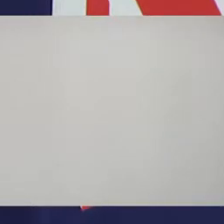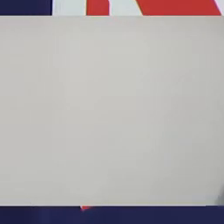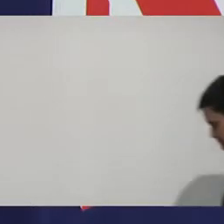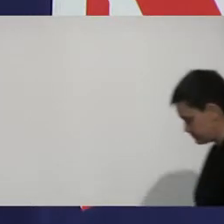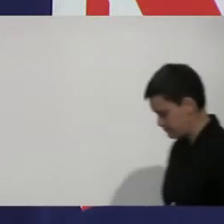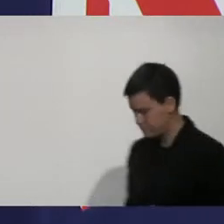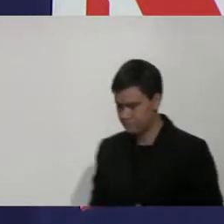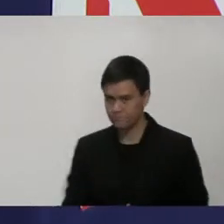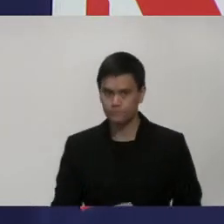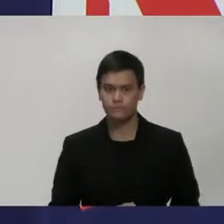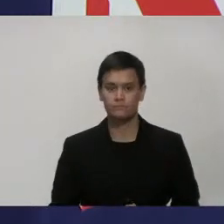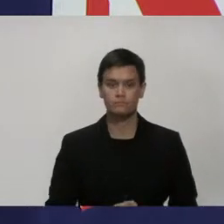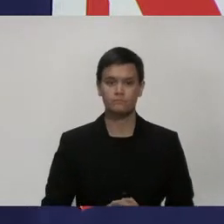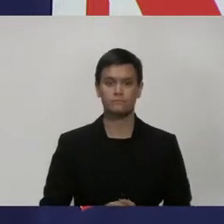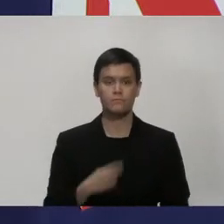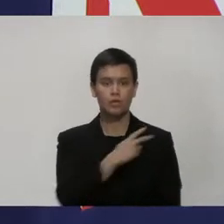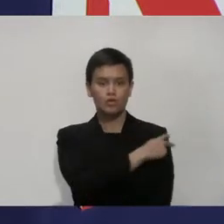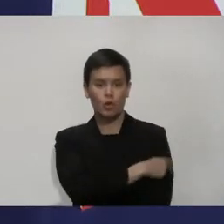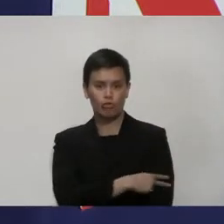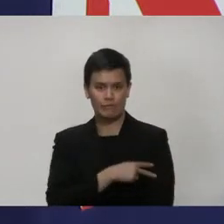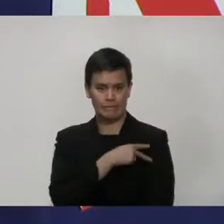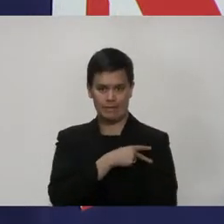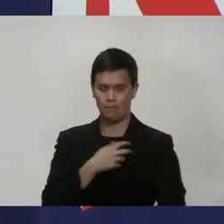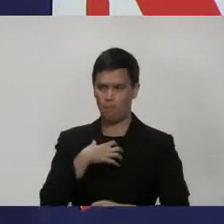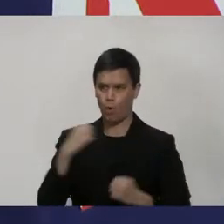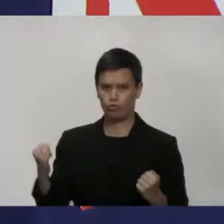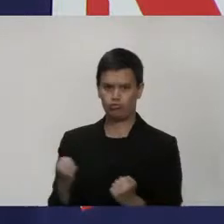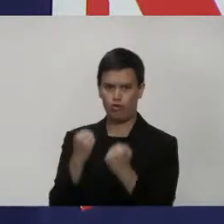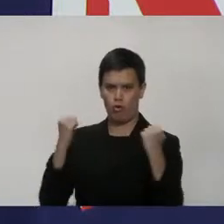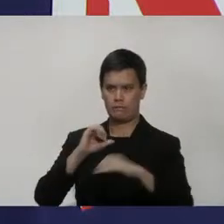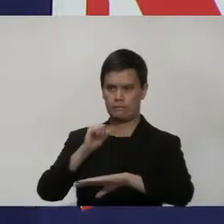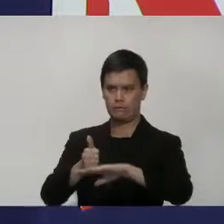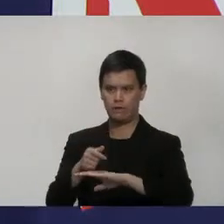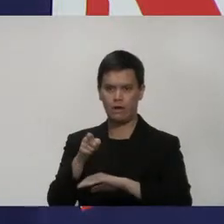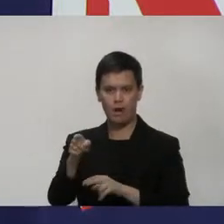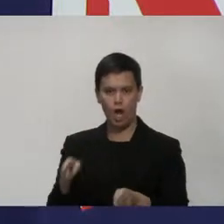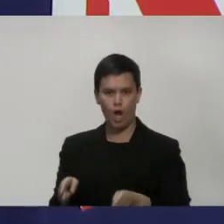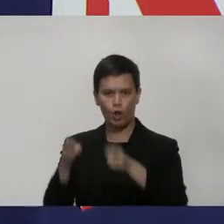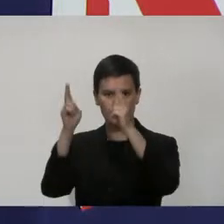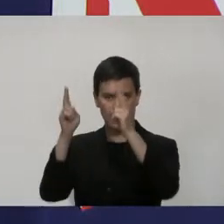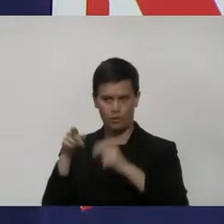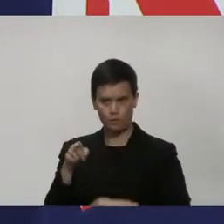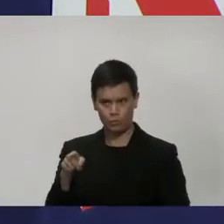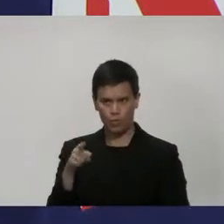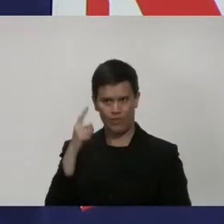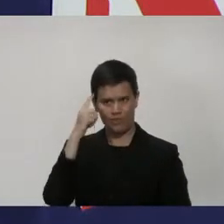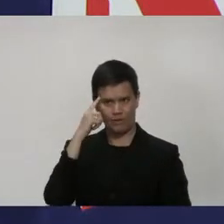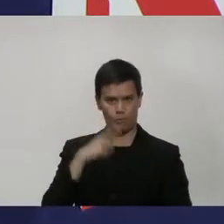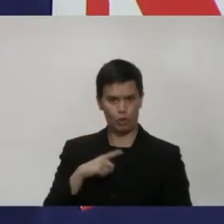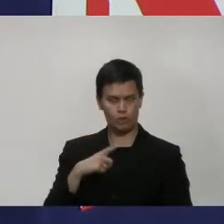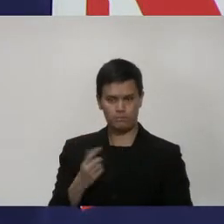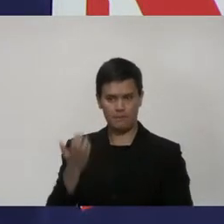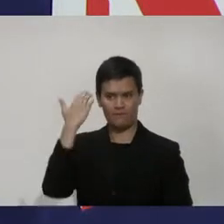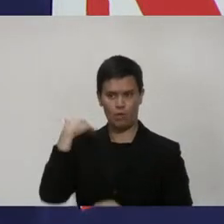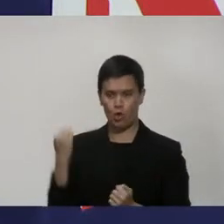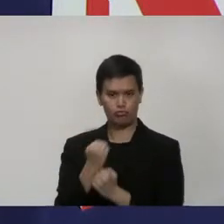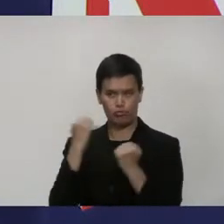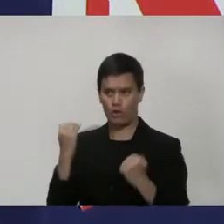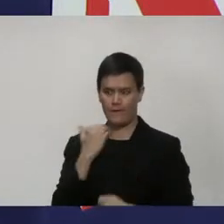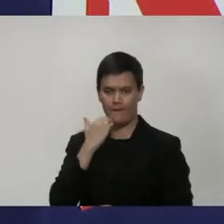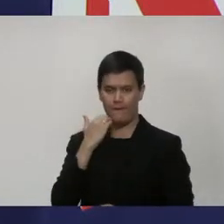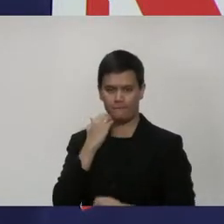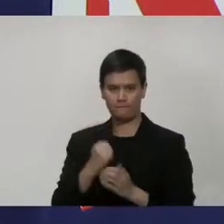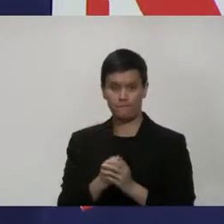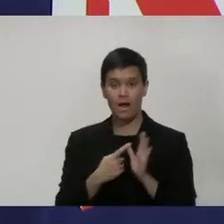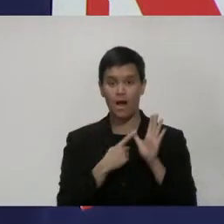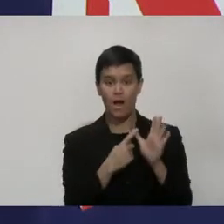at how we can continue to refine and improve the way we're managing the MIQ facilities. And, you know, I think the announcements made yesterday reflect